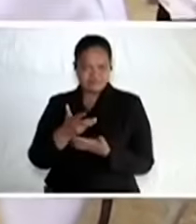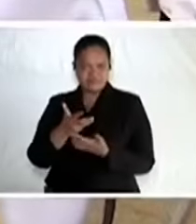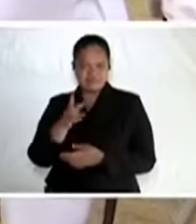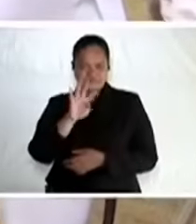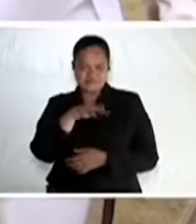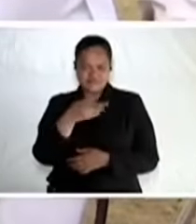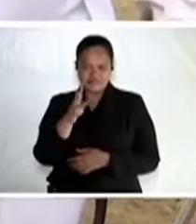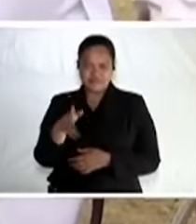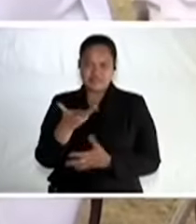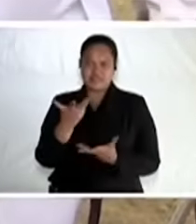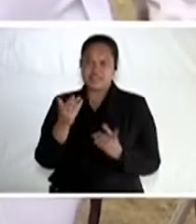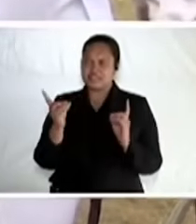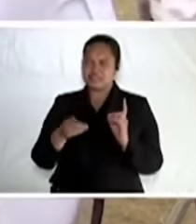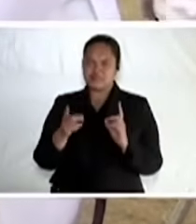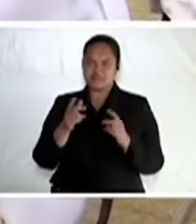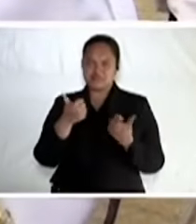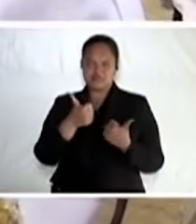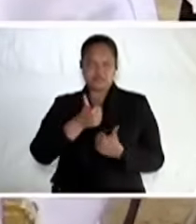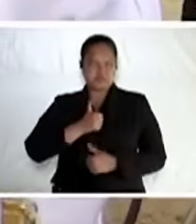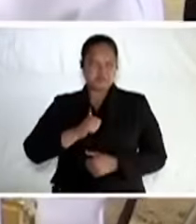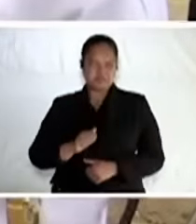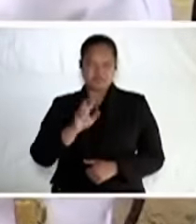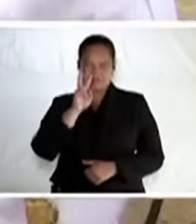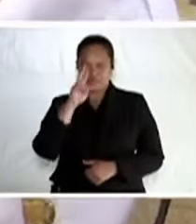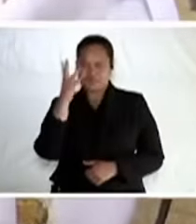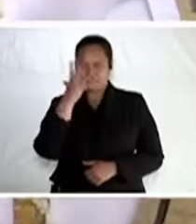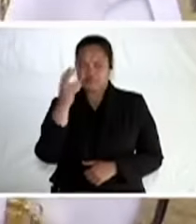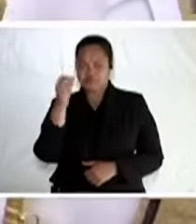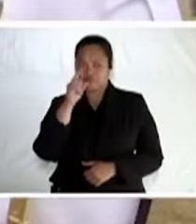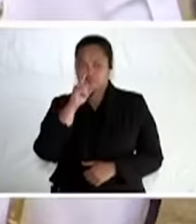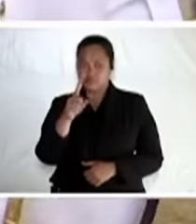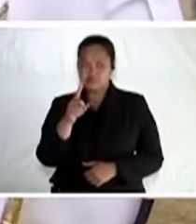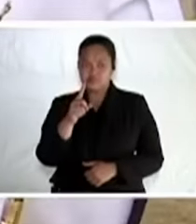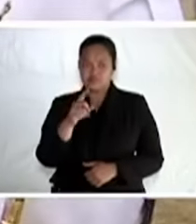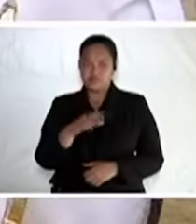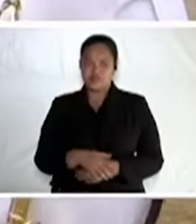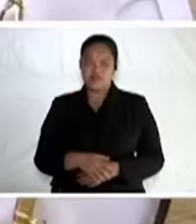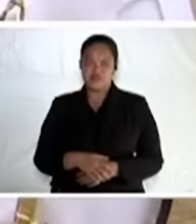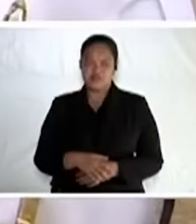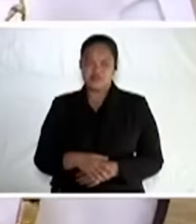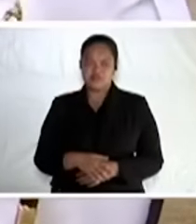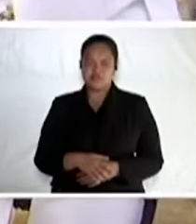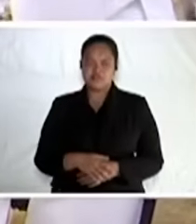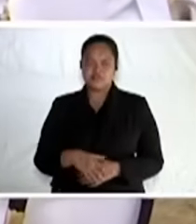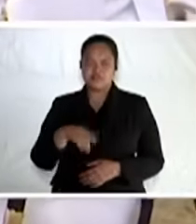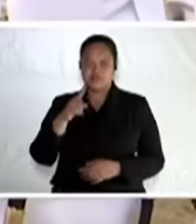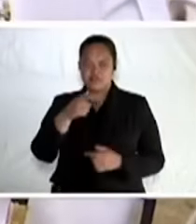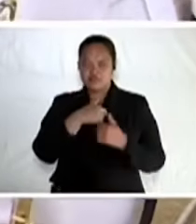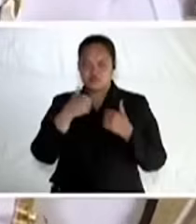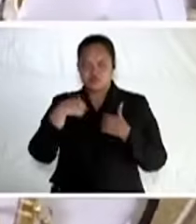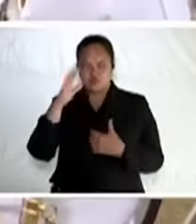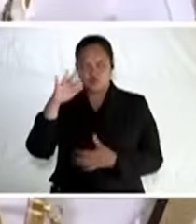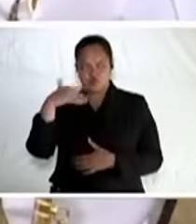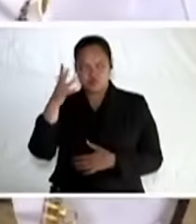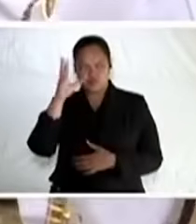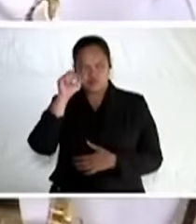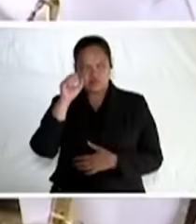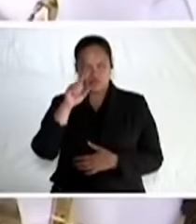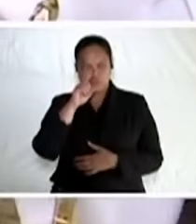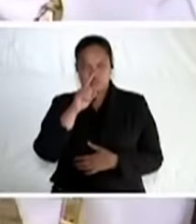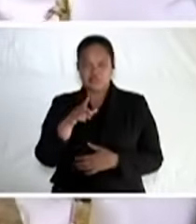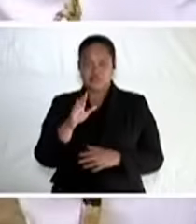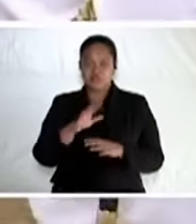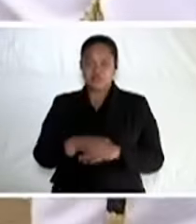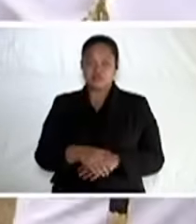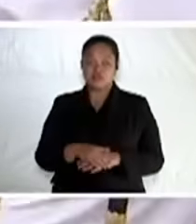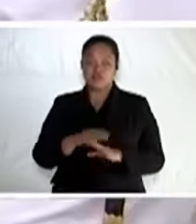da redongo da be kim ni na sarsar tu mai sara ni da reda na kai ni benua e bo ro te tendo talanga na tike na ndo na maki ka da reidira